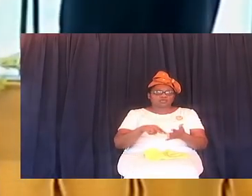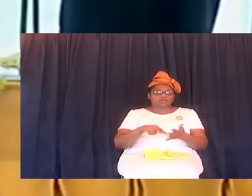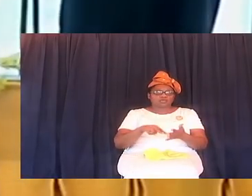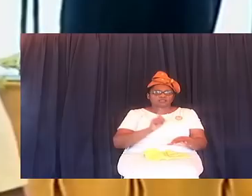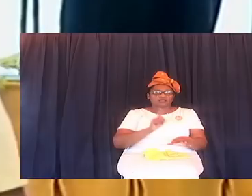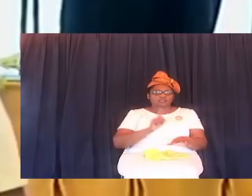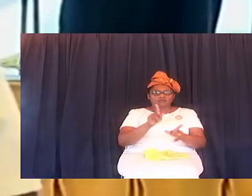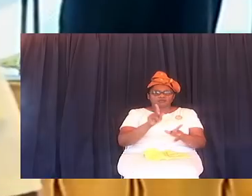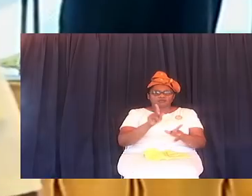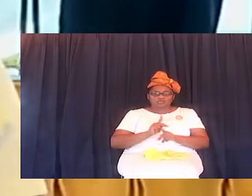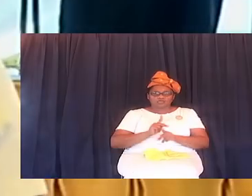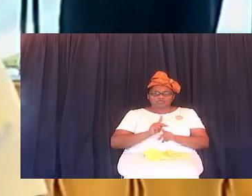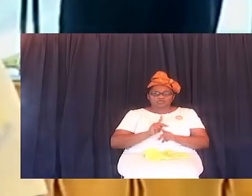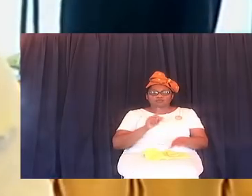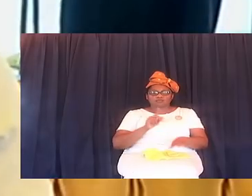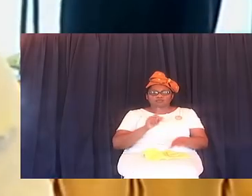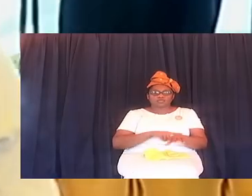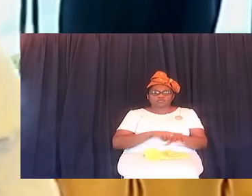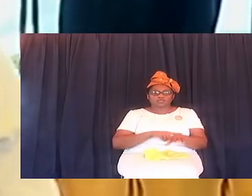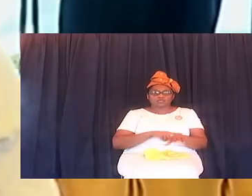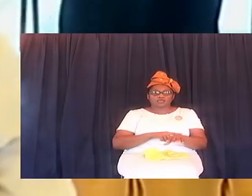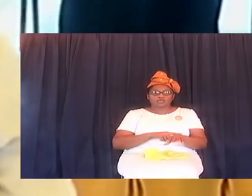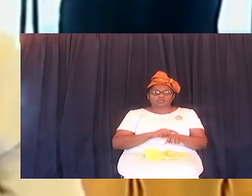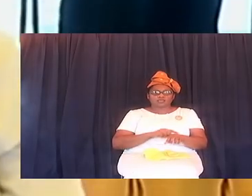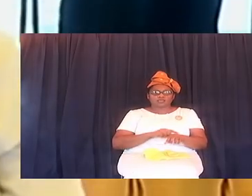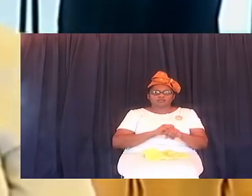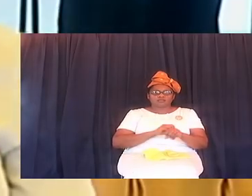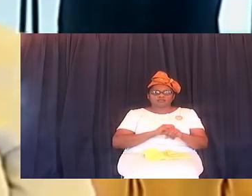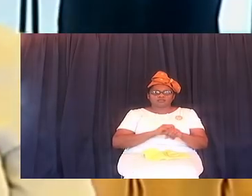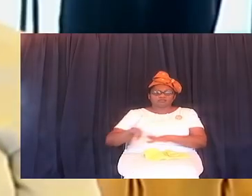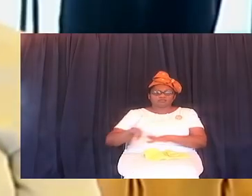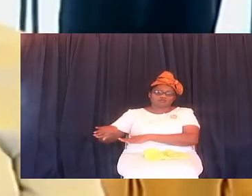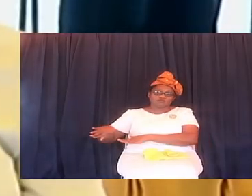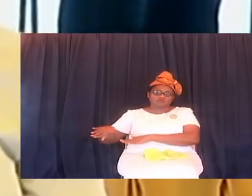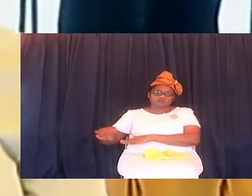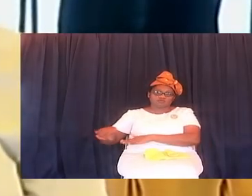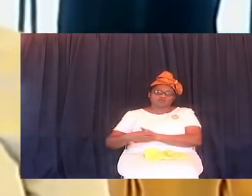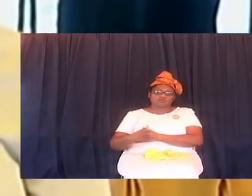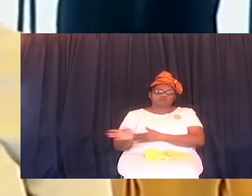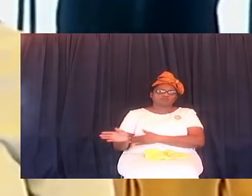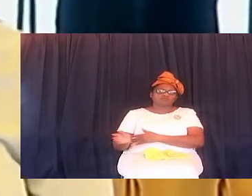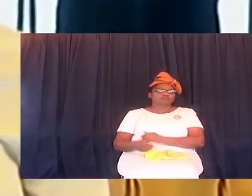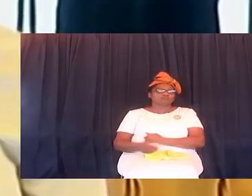to keep, and a time to cast away.